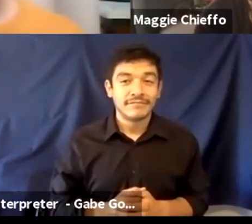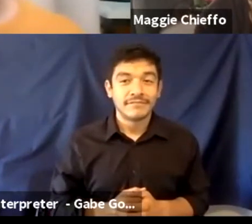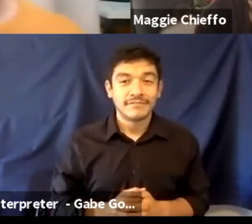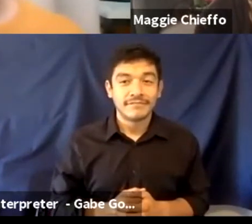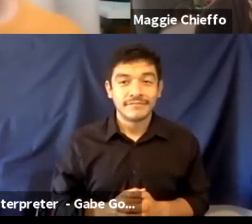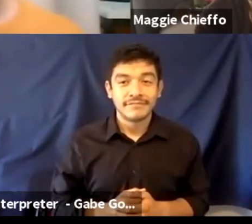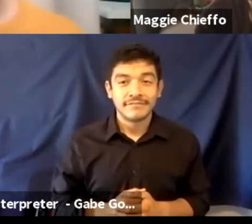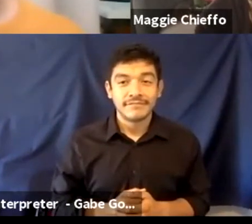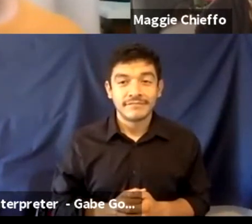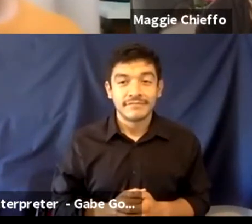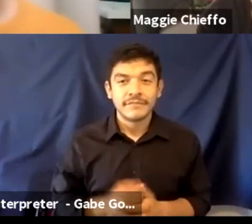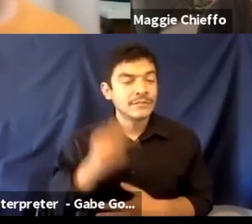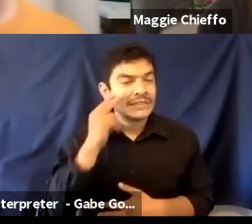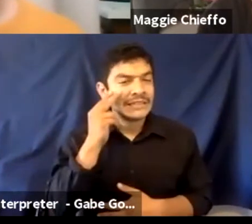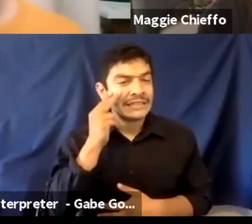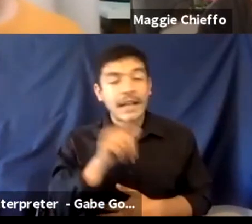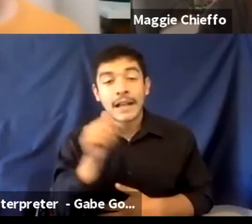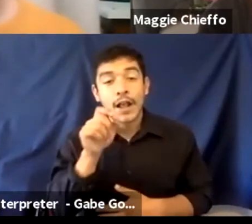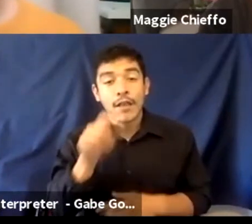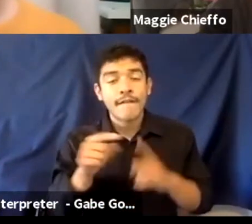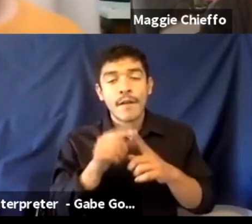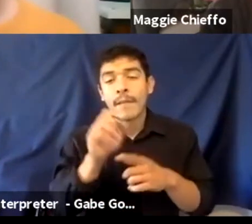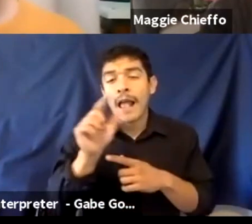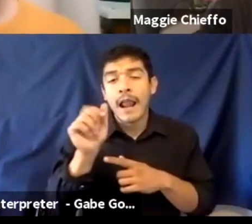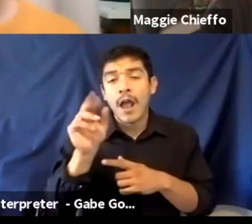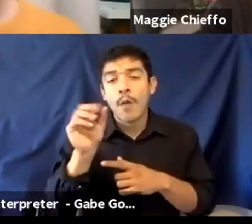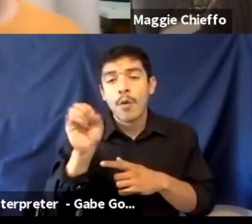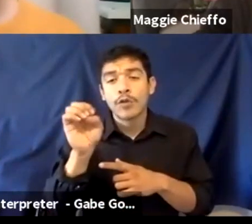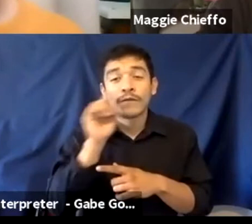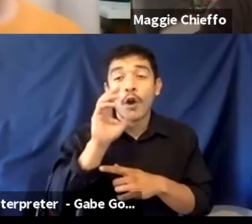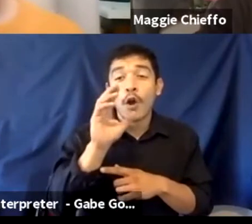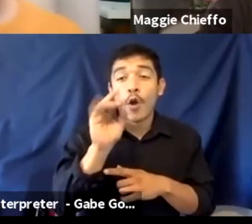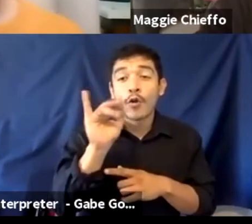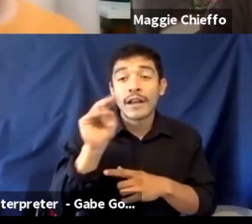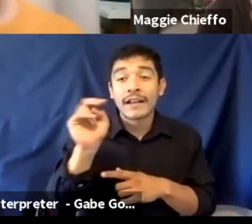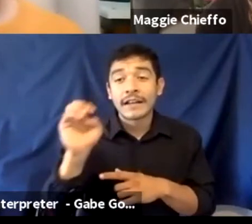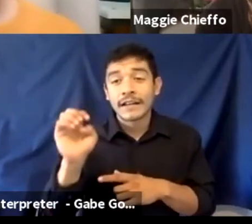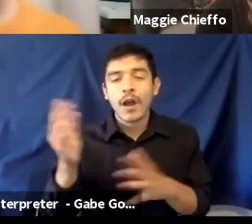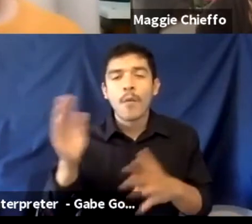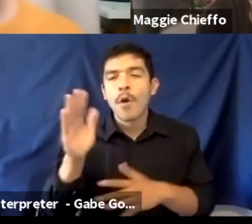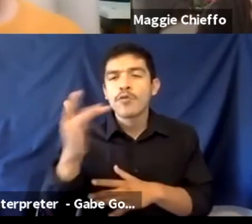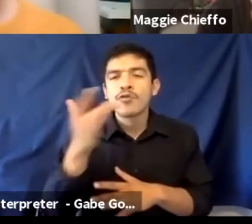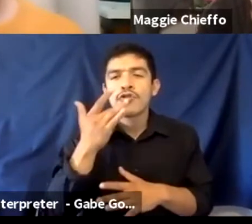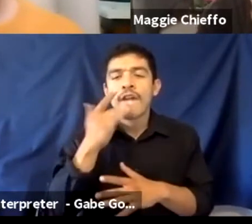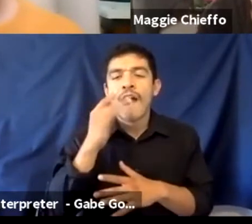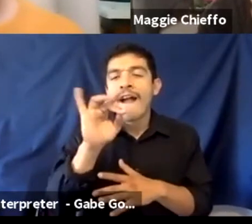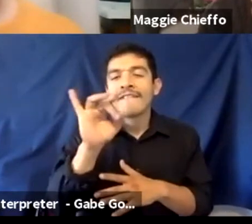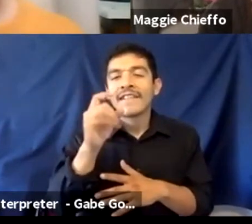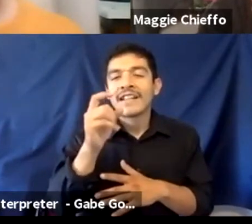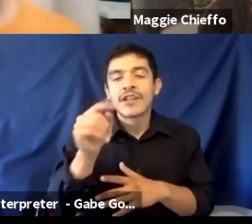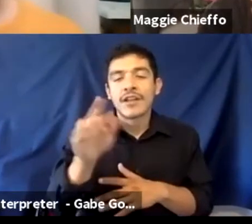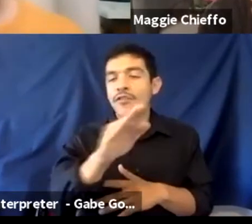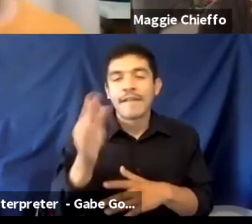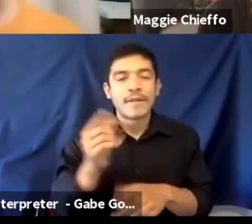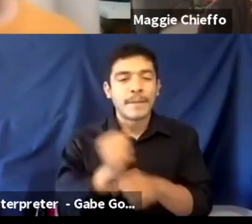Let's see. This one is from Ella Rose for Corinne. What was your favorite fidget that you've ever made?